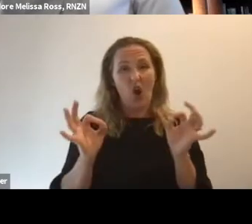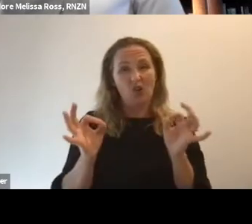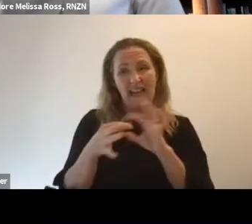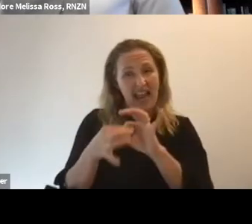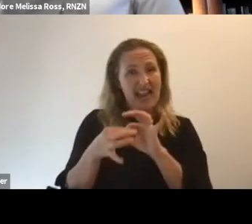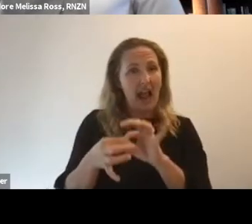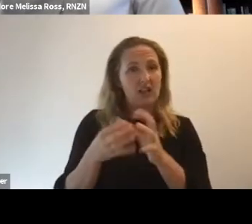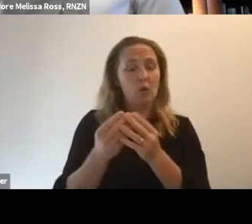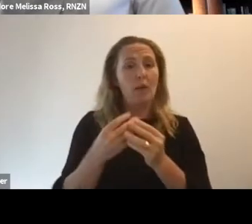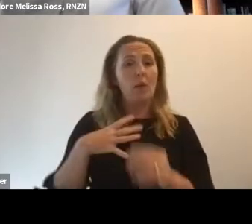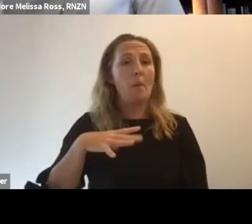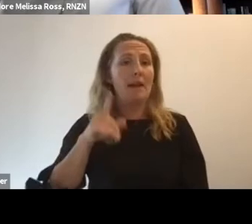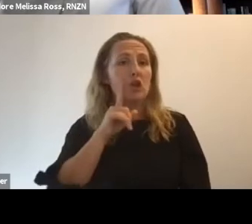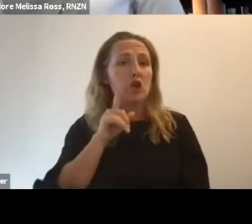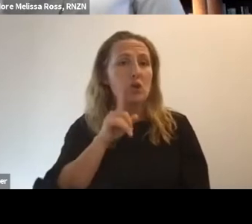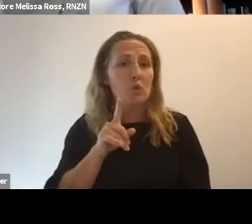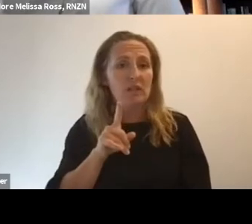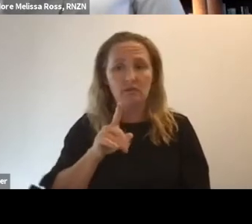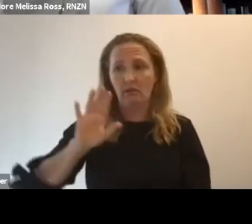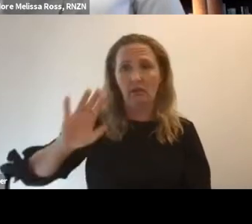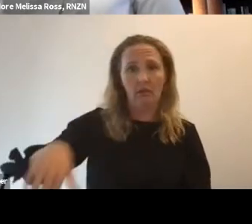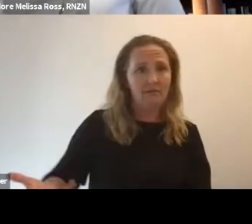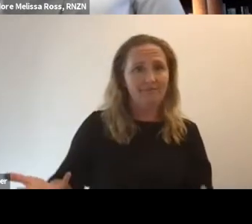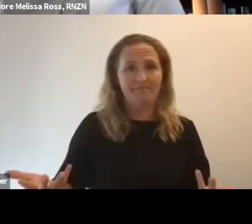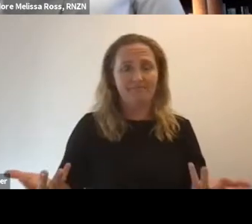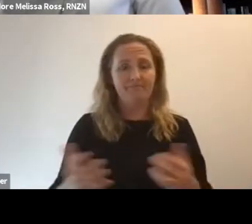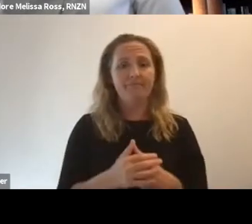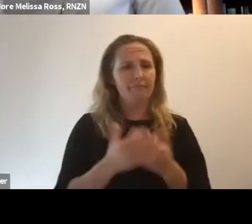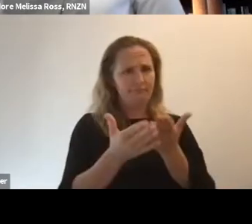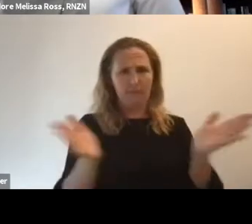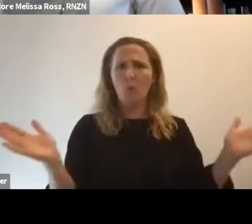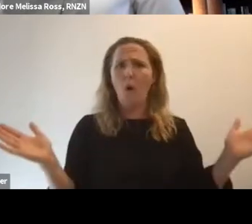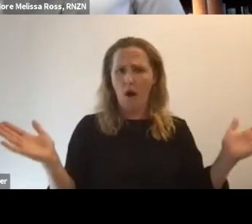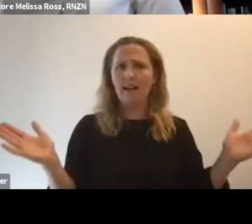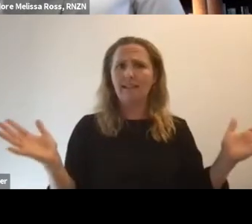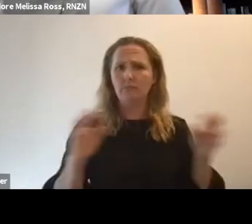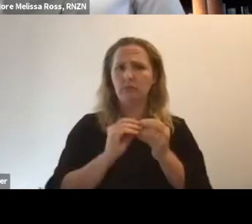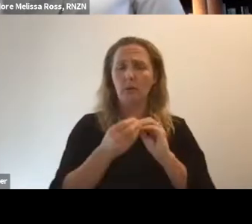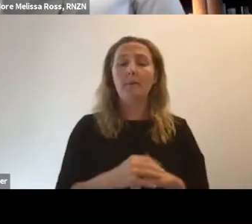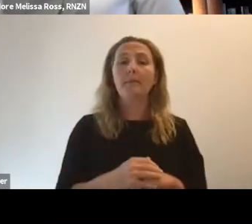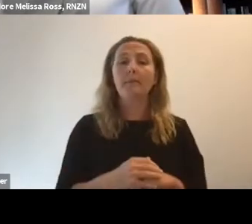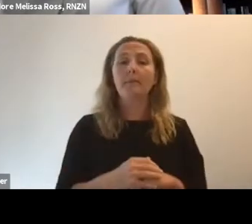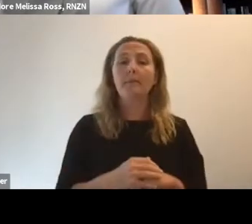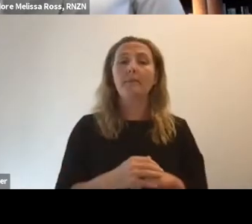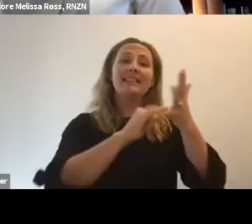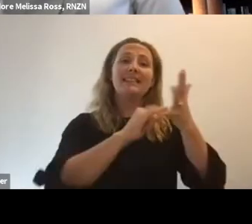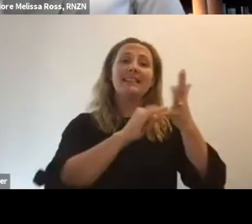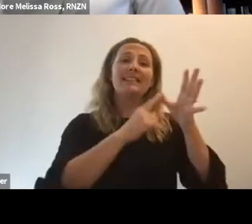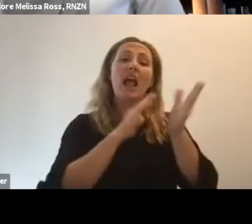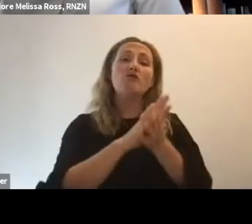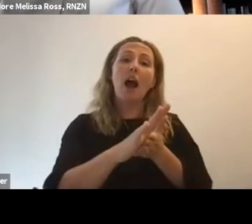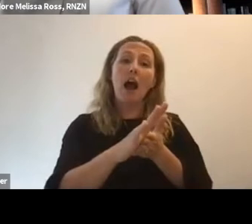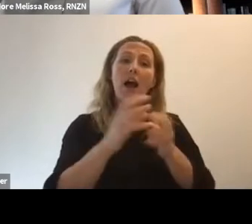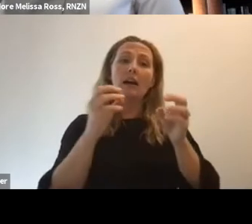girls across a pretty wide spectrum. Sarah Beeman did the report and she didn't hold back. And at the end of